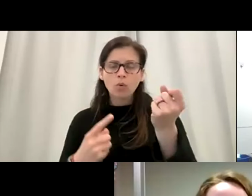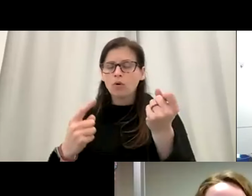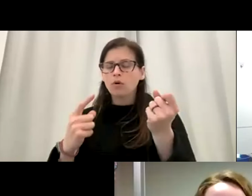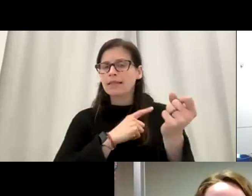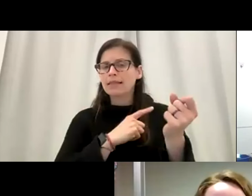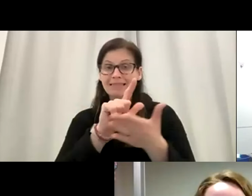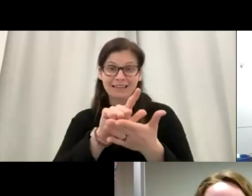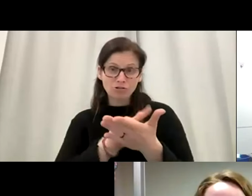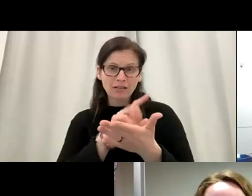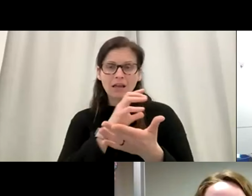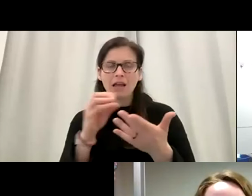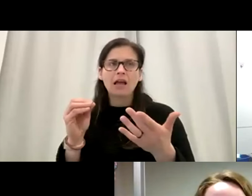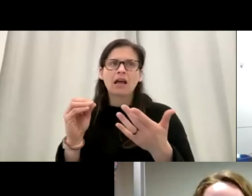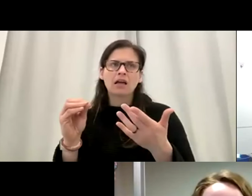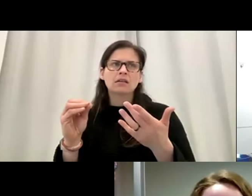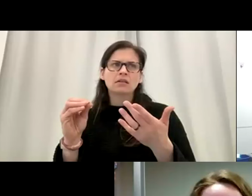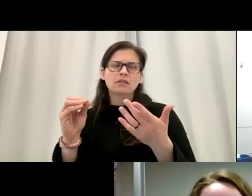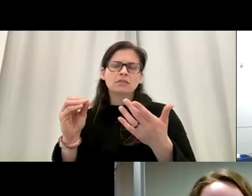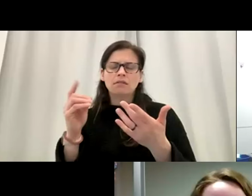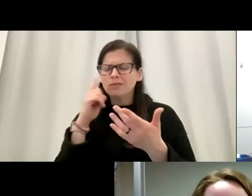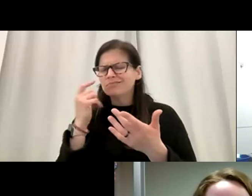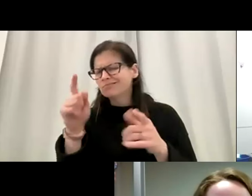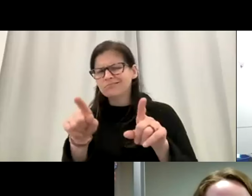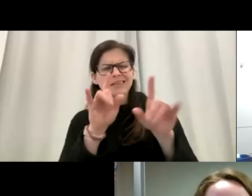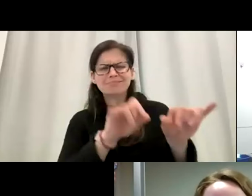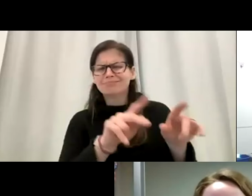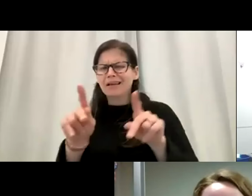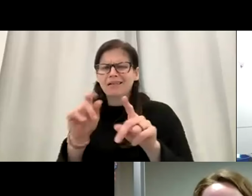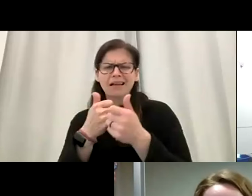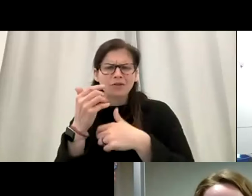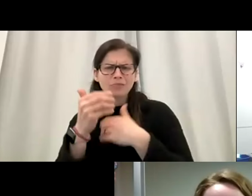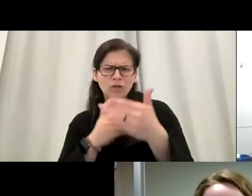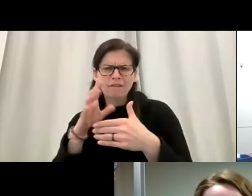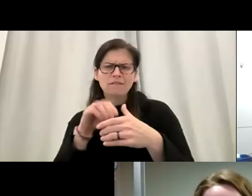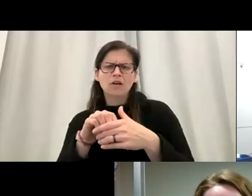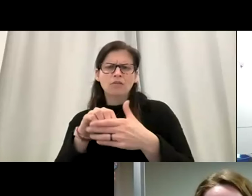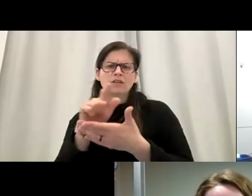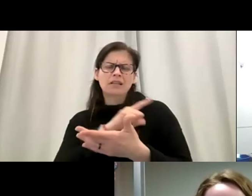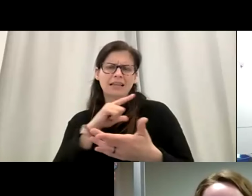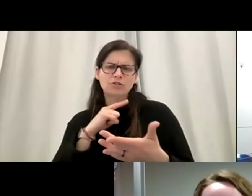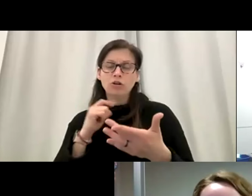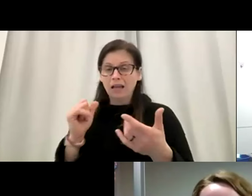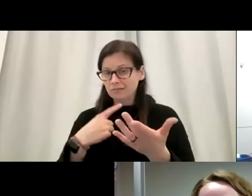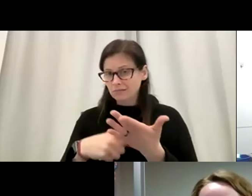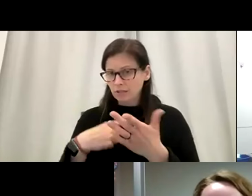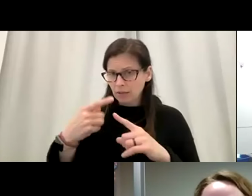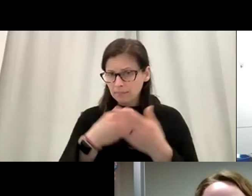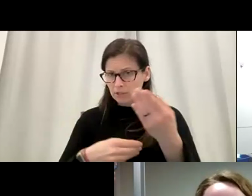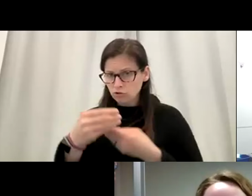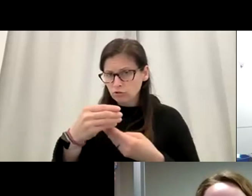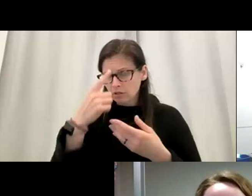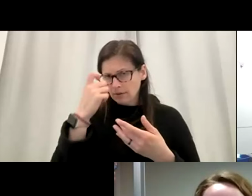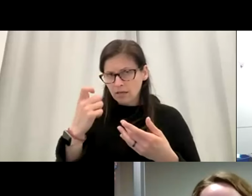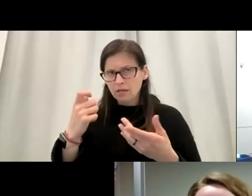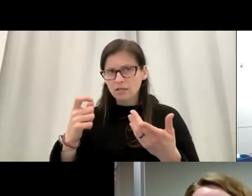and especially in like every process involving legislature. I can talk about the budget, for example, because we're knee